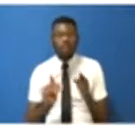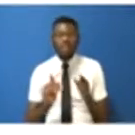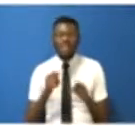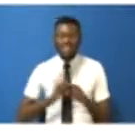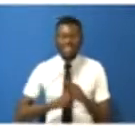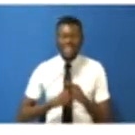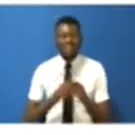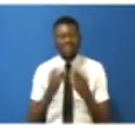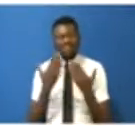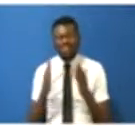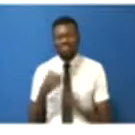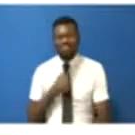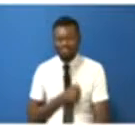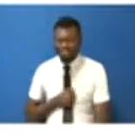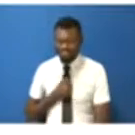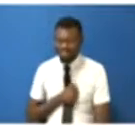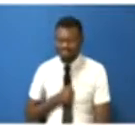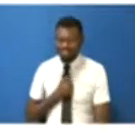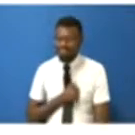is